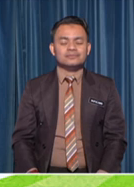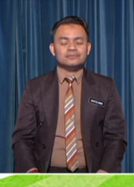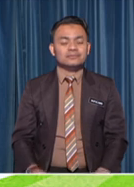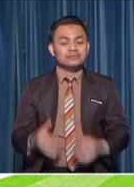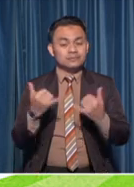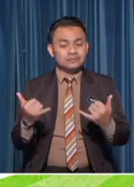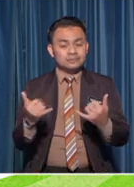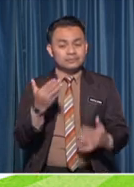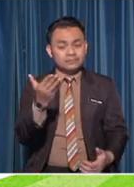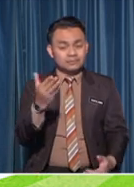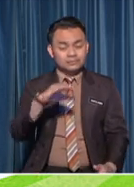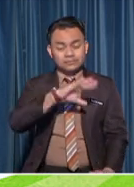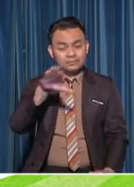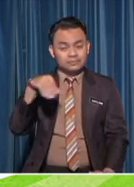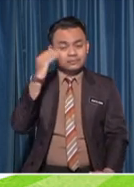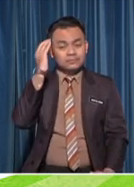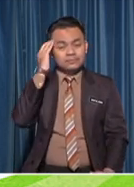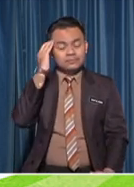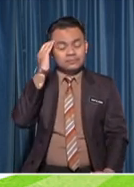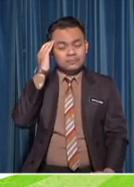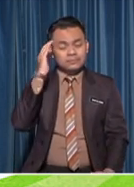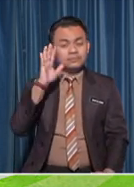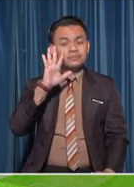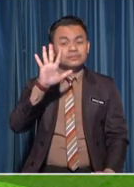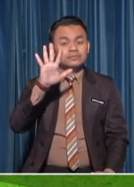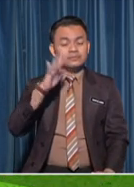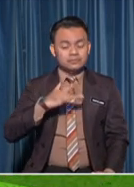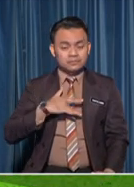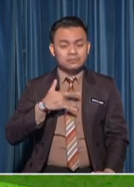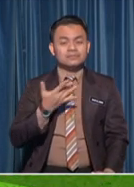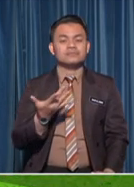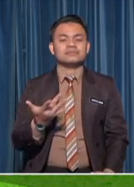Now you know your five senses.